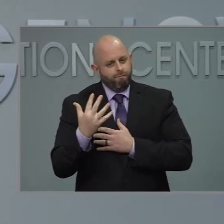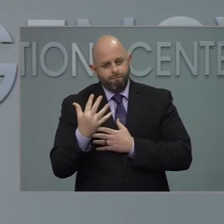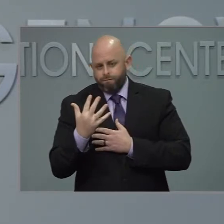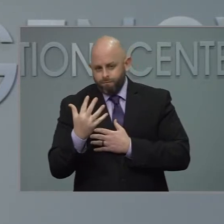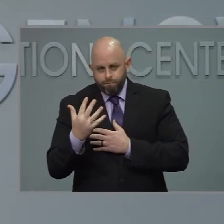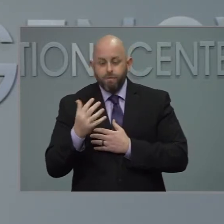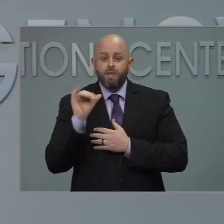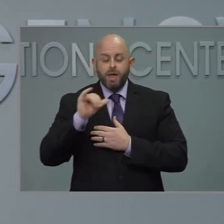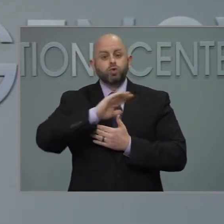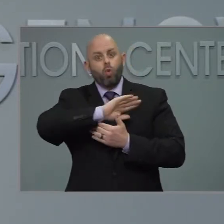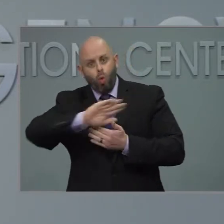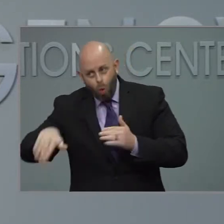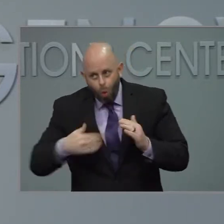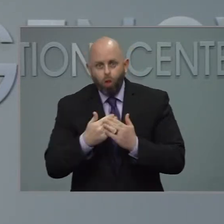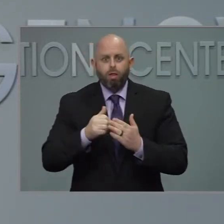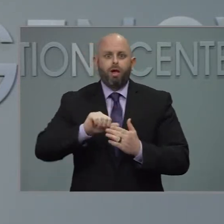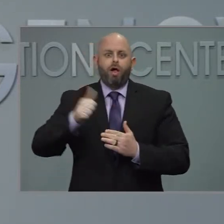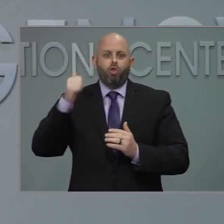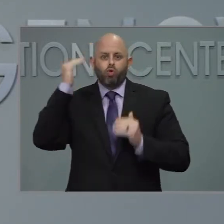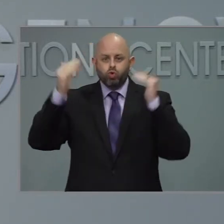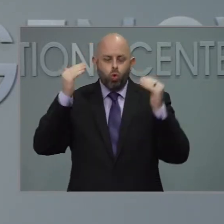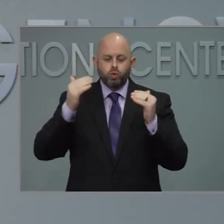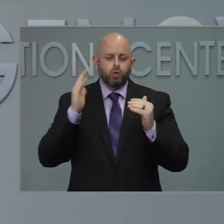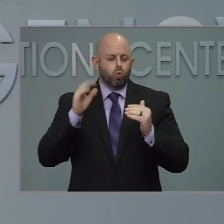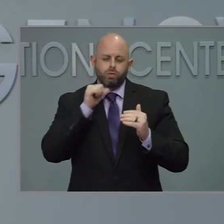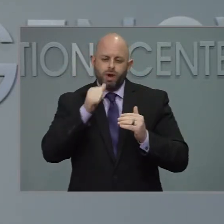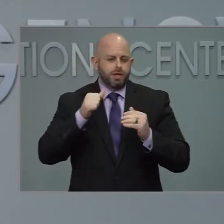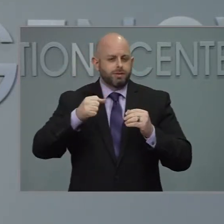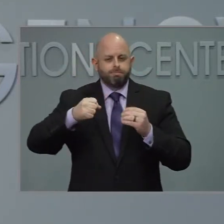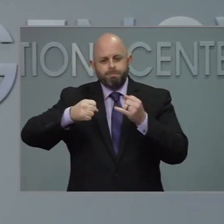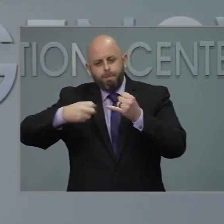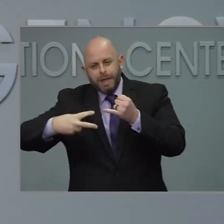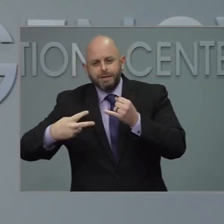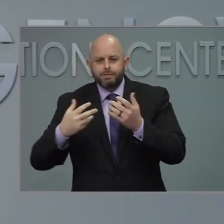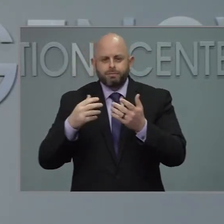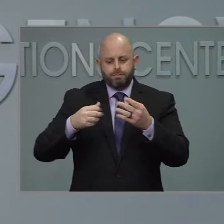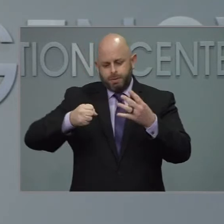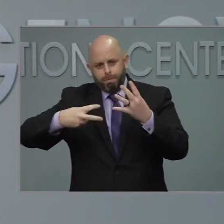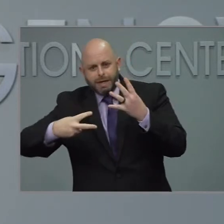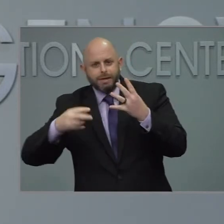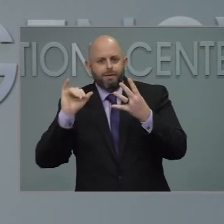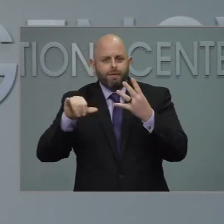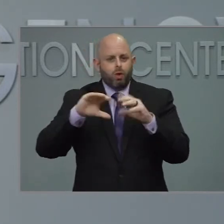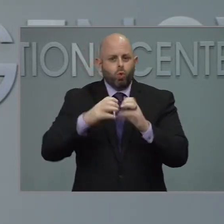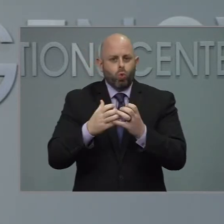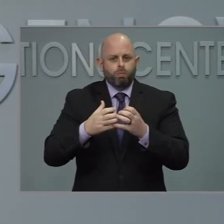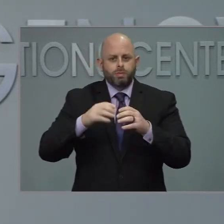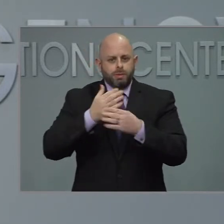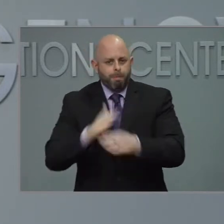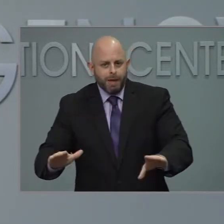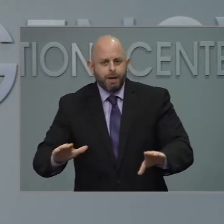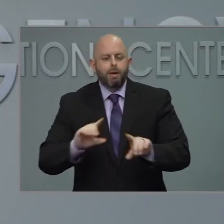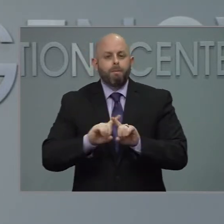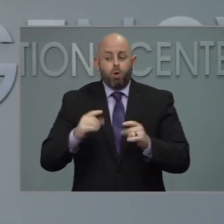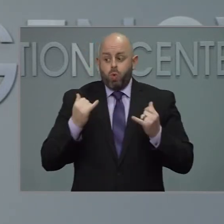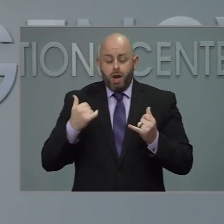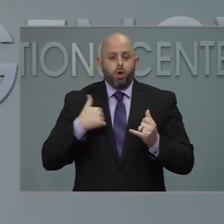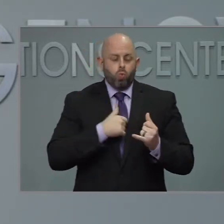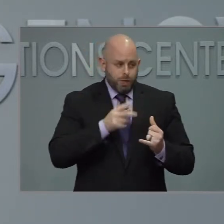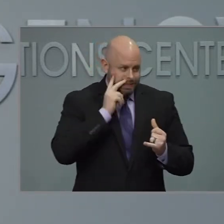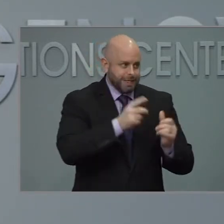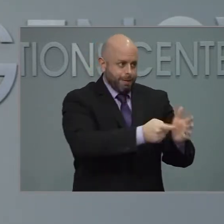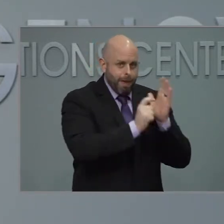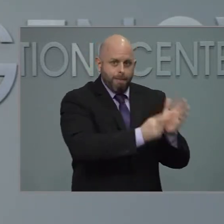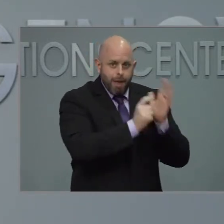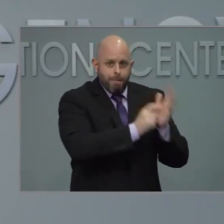all previously gotten vaccinated. But I think, again, as the governor said, we need to understand the supply that we're seeing at the time, the demand, and do we